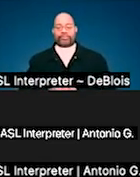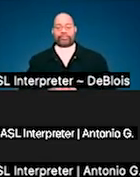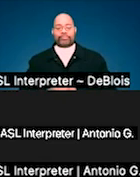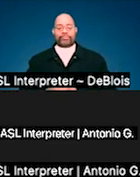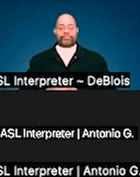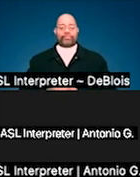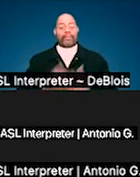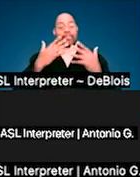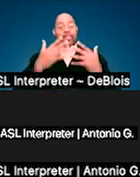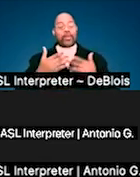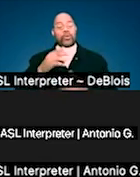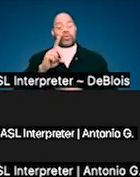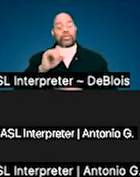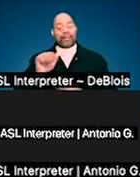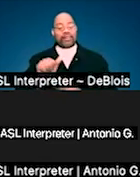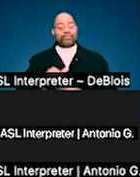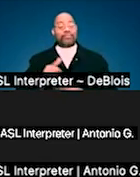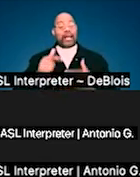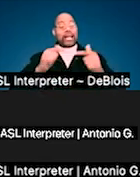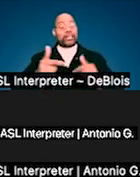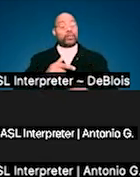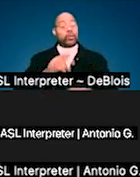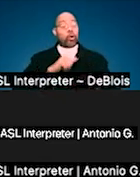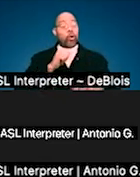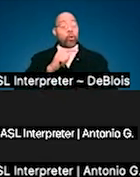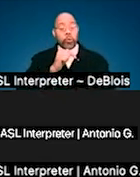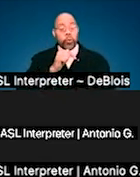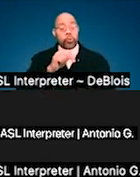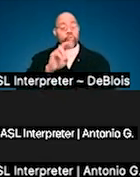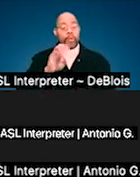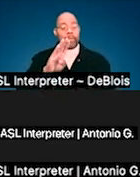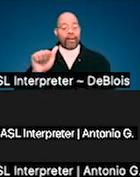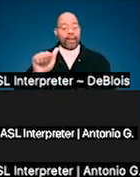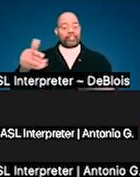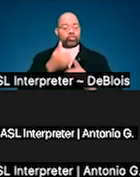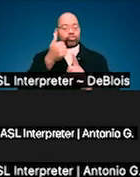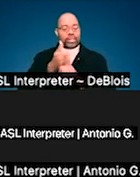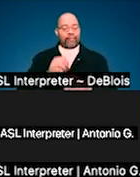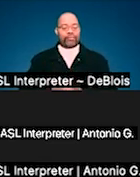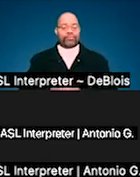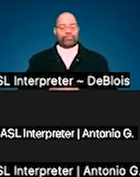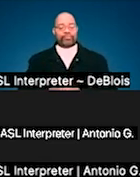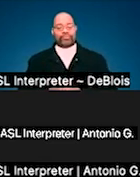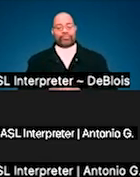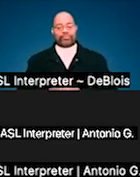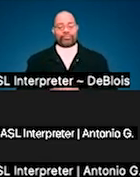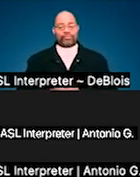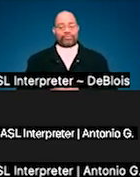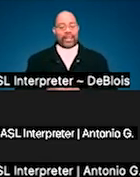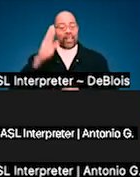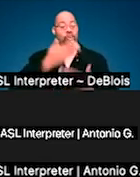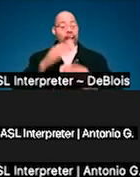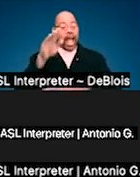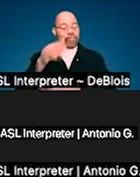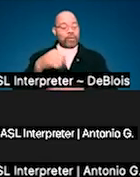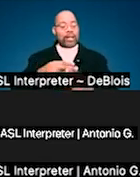Thank you so much, Diana. Next, I'd like to call Rebecca to introduce herself. Hi, good